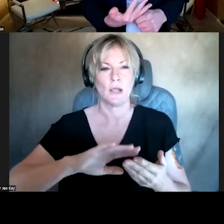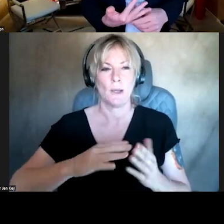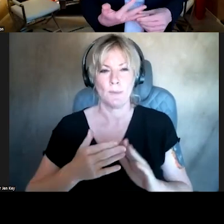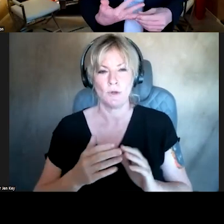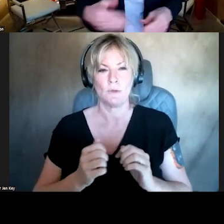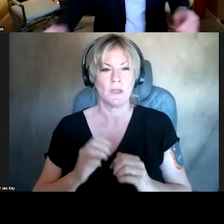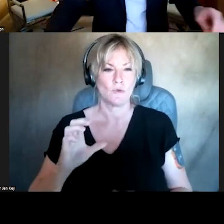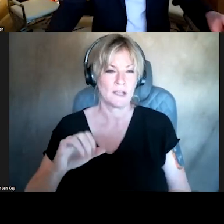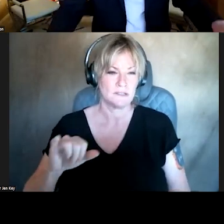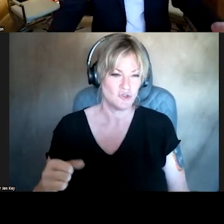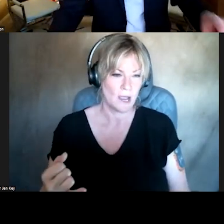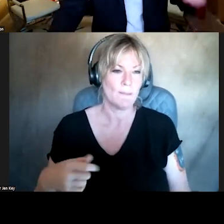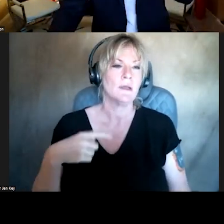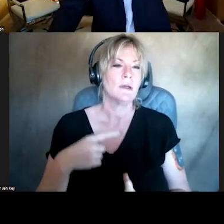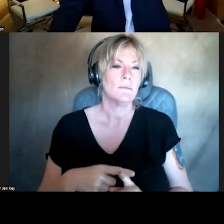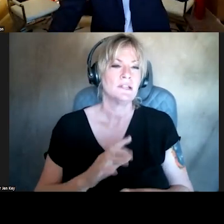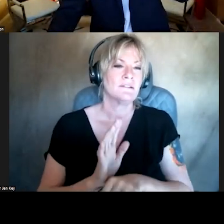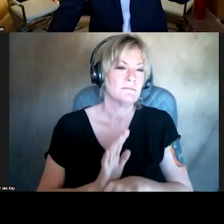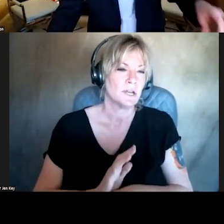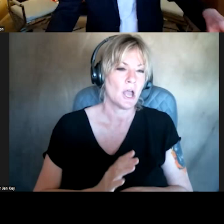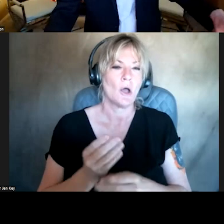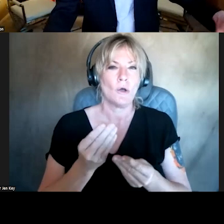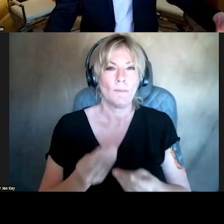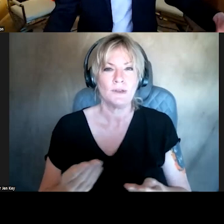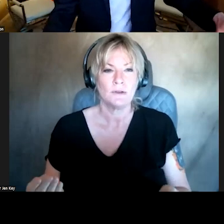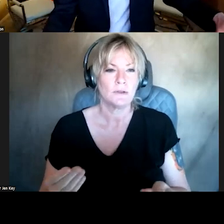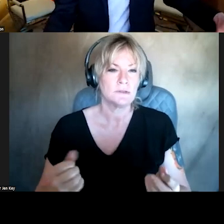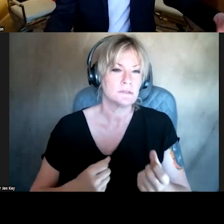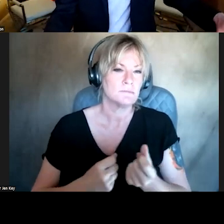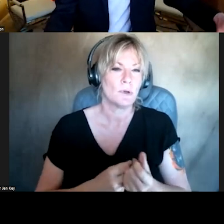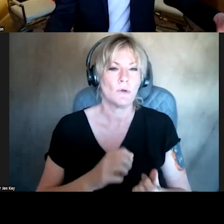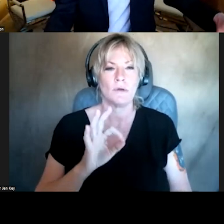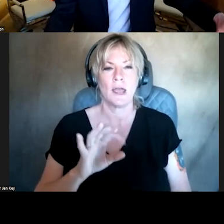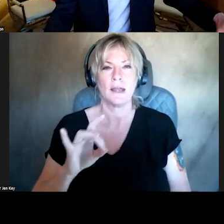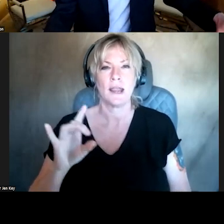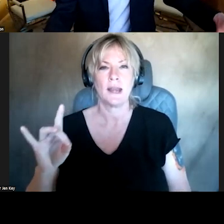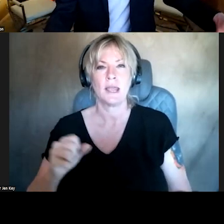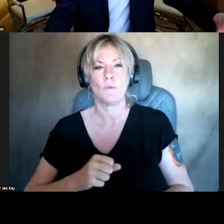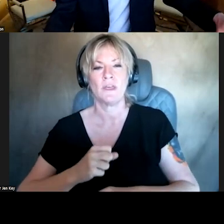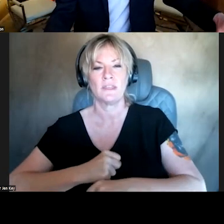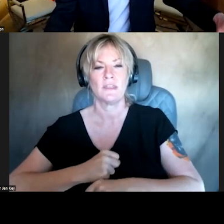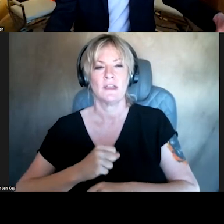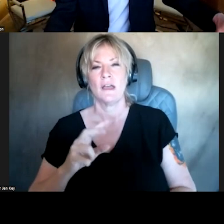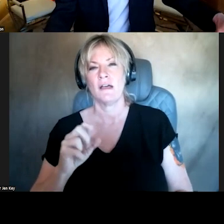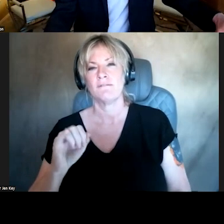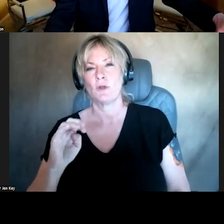Jam, as well as all the video and materials. Promote 988 with a virtual background. You can do all of that